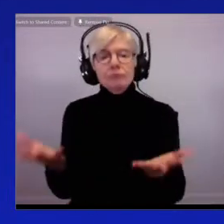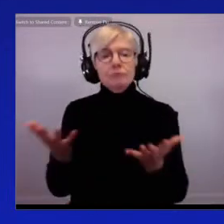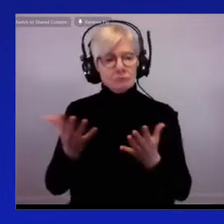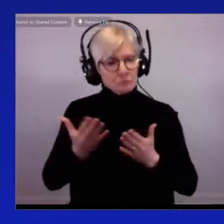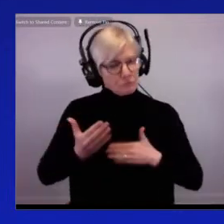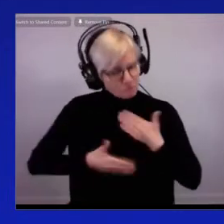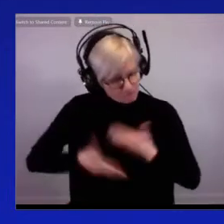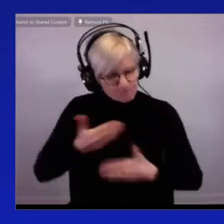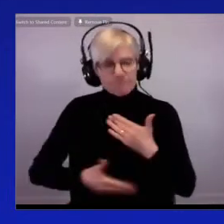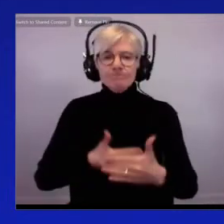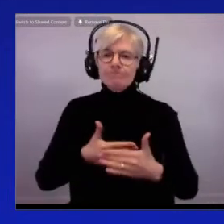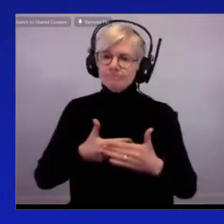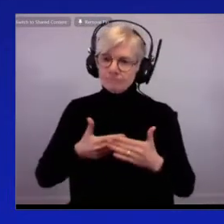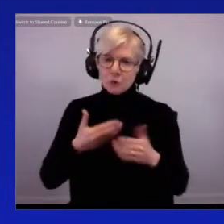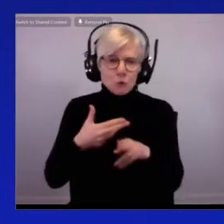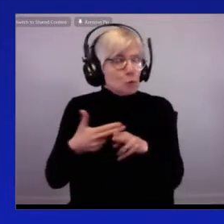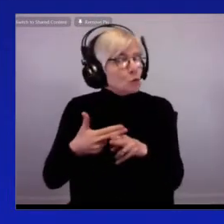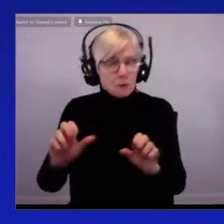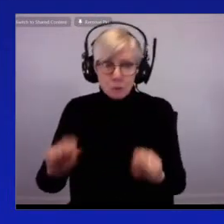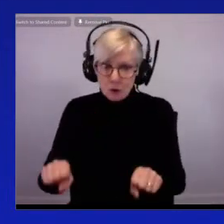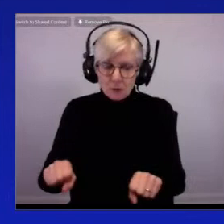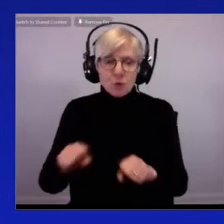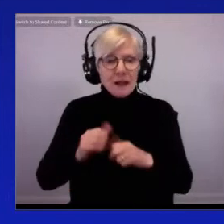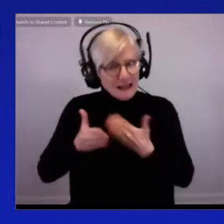quickly and efficiently as possible.